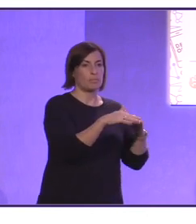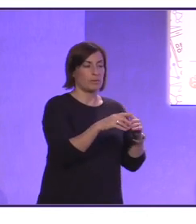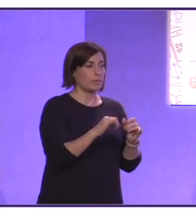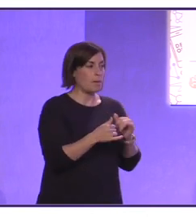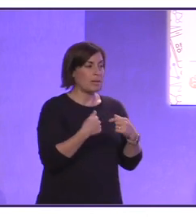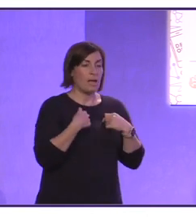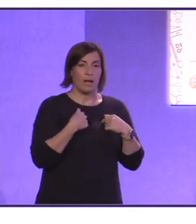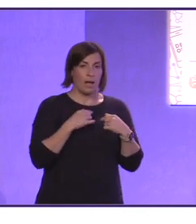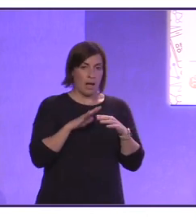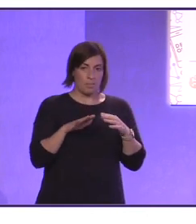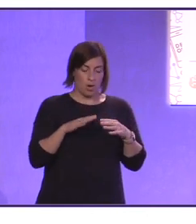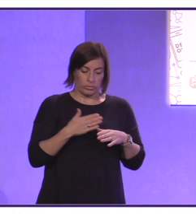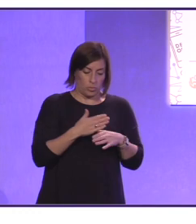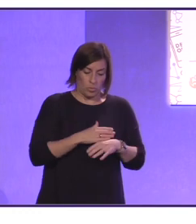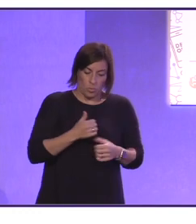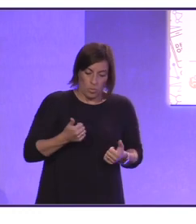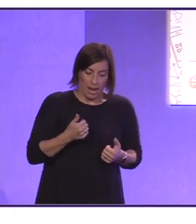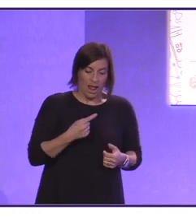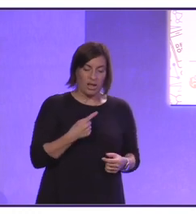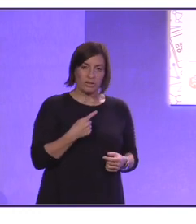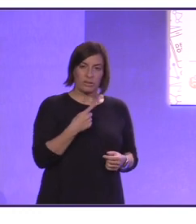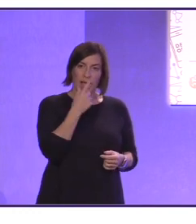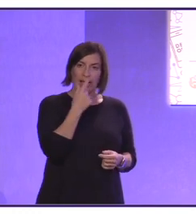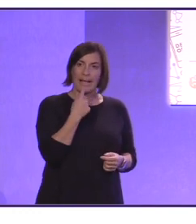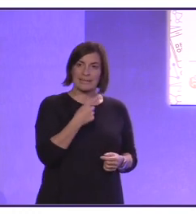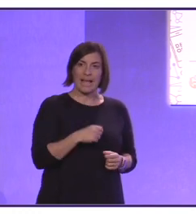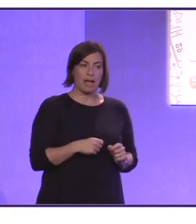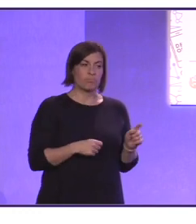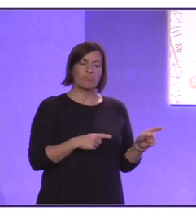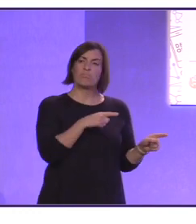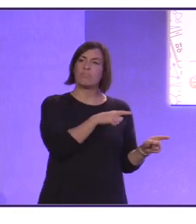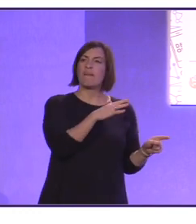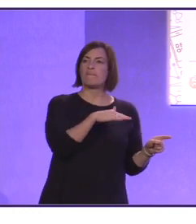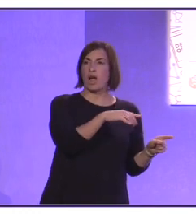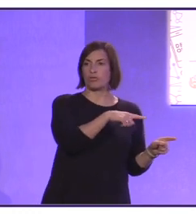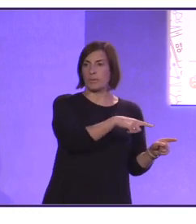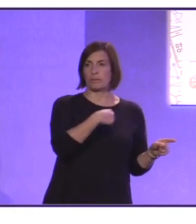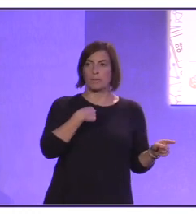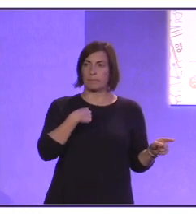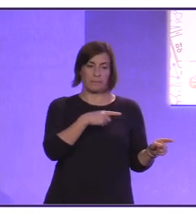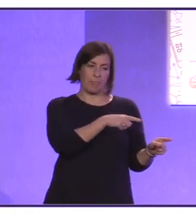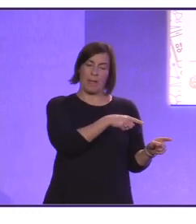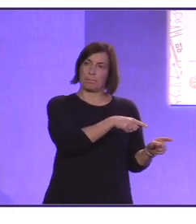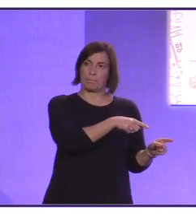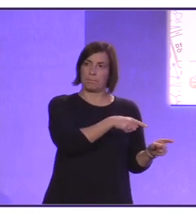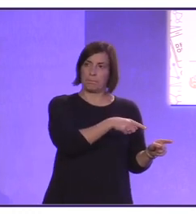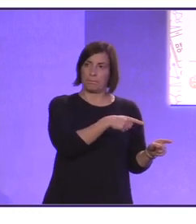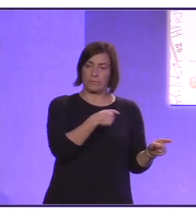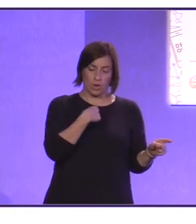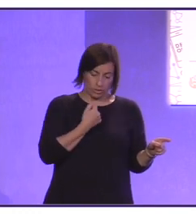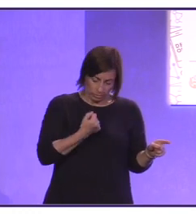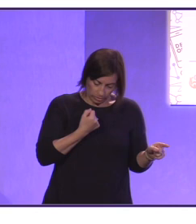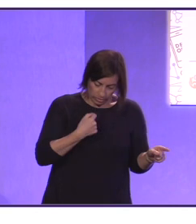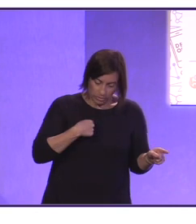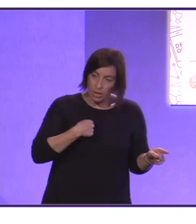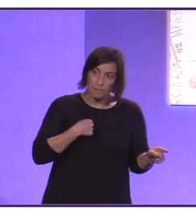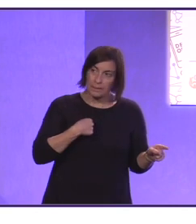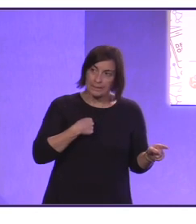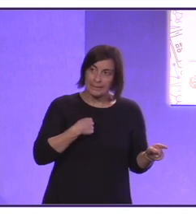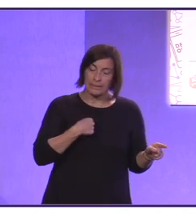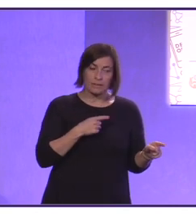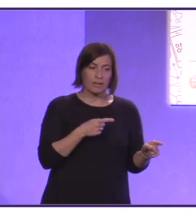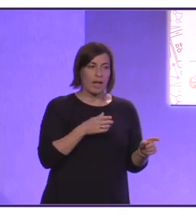am underperforming, it's the easiest thing in the world for me to project that out and to say, yes, the problem is out there, not in here. And so I have to